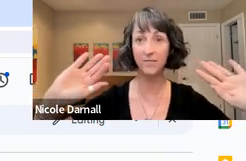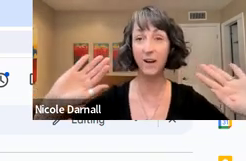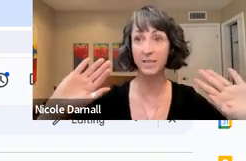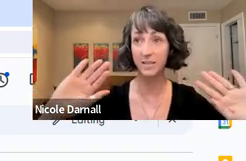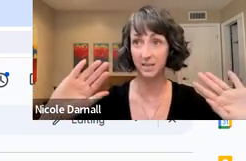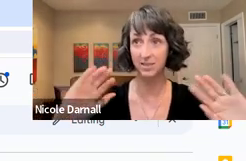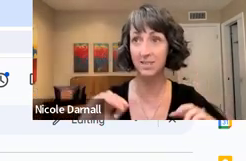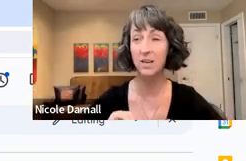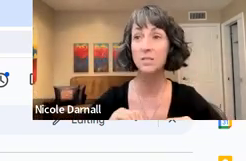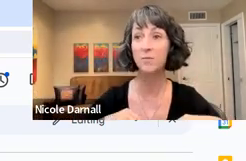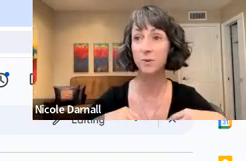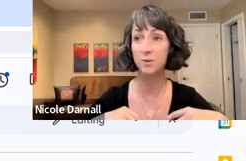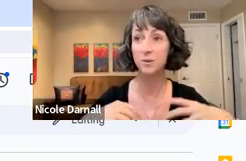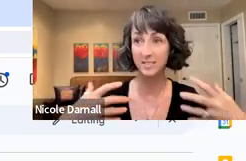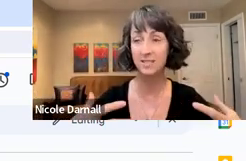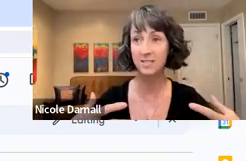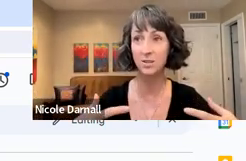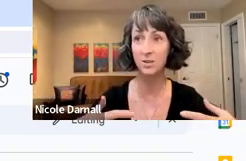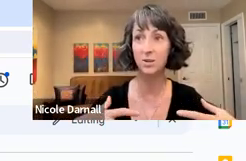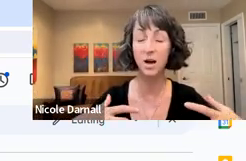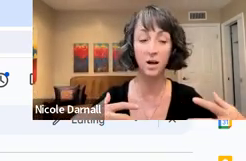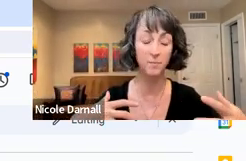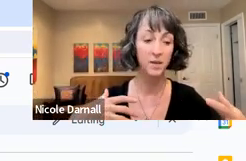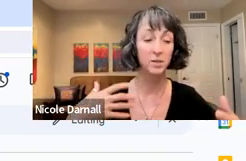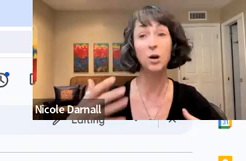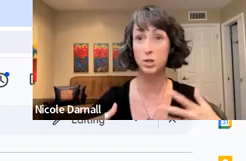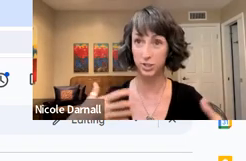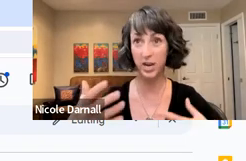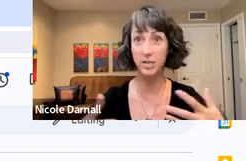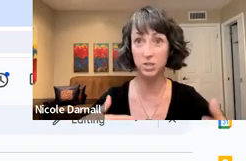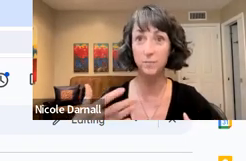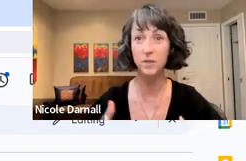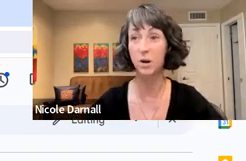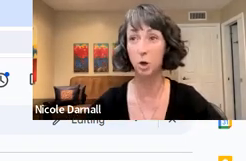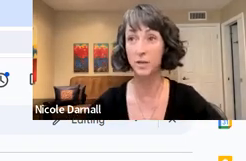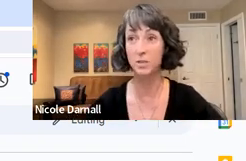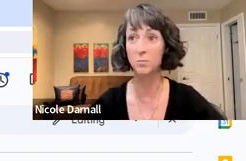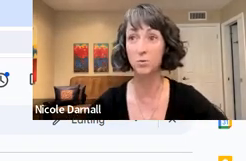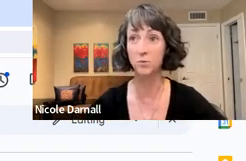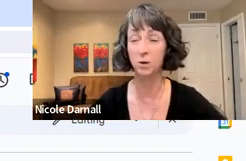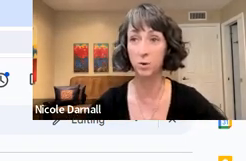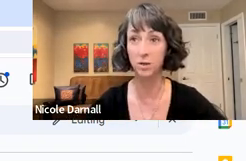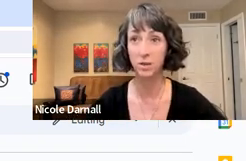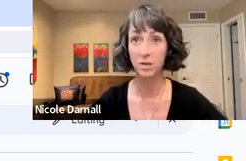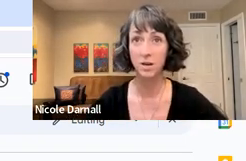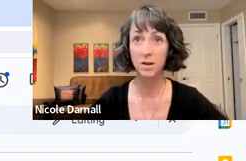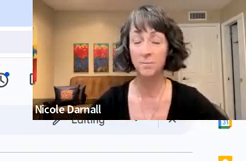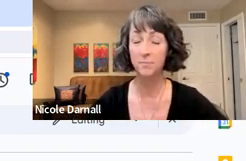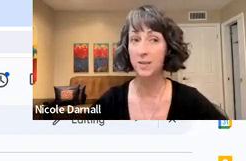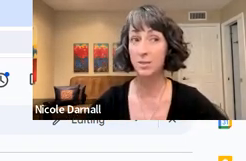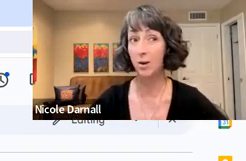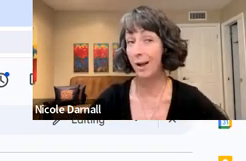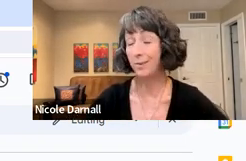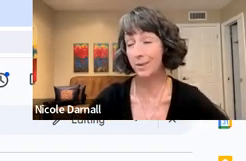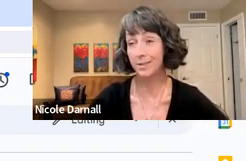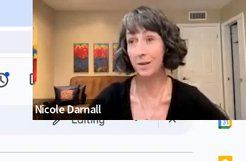the findings to further instill the culture of change that they're hoping to move forward.